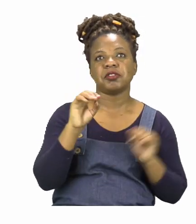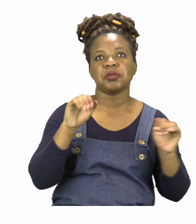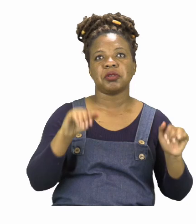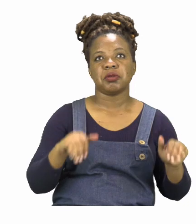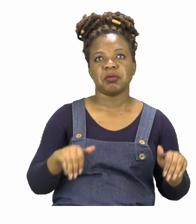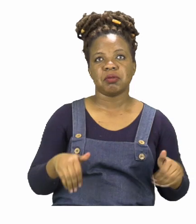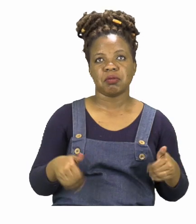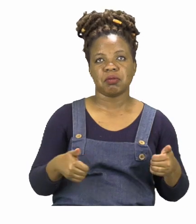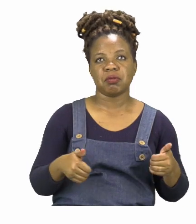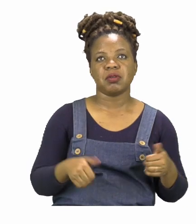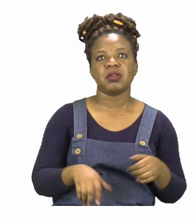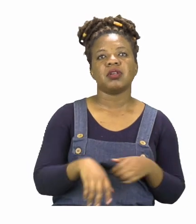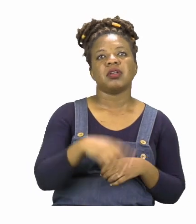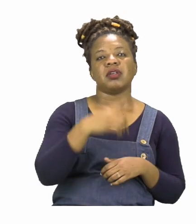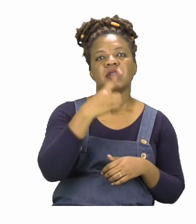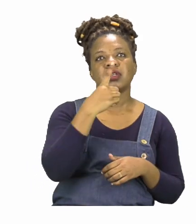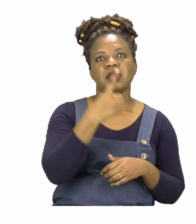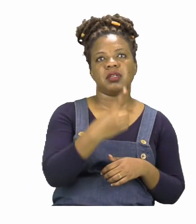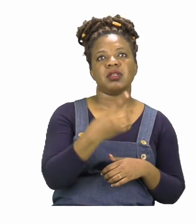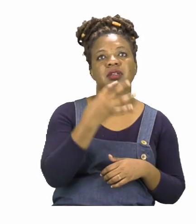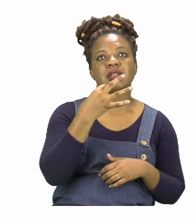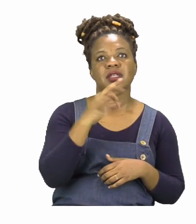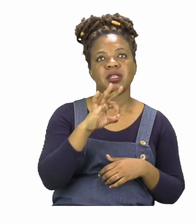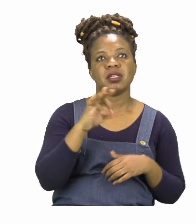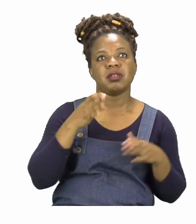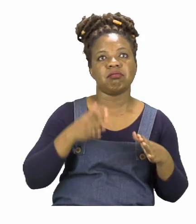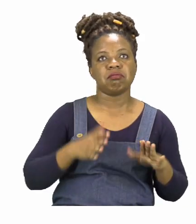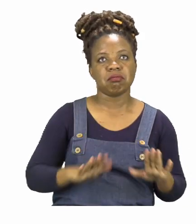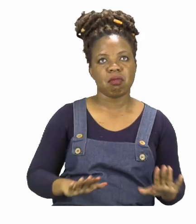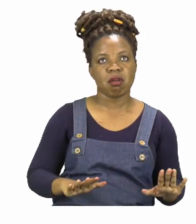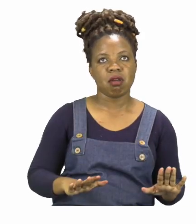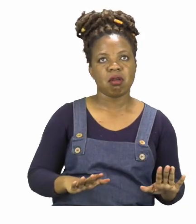many children are at his party?